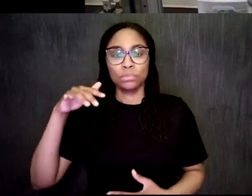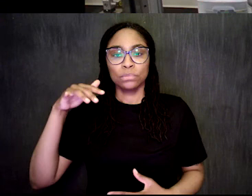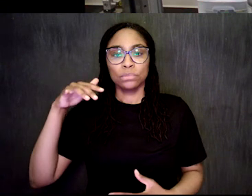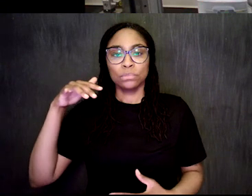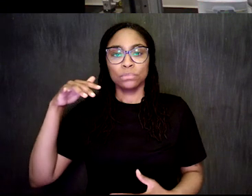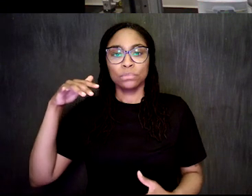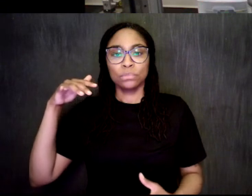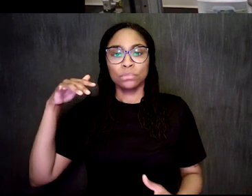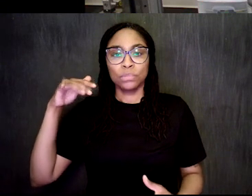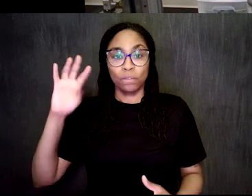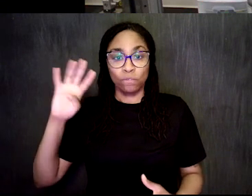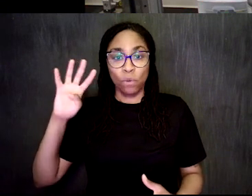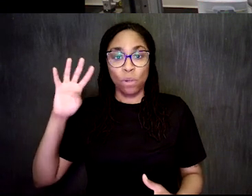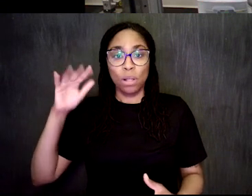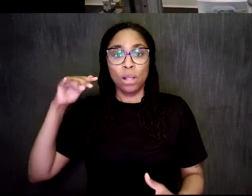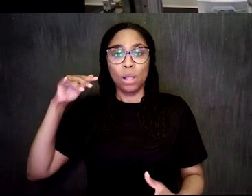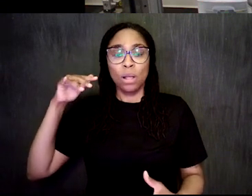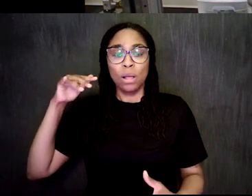Inhale.